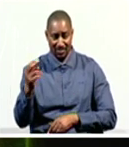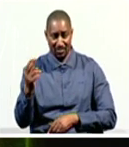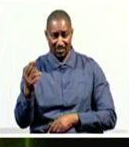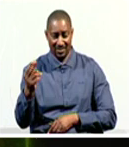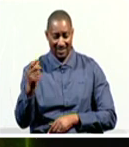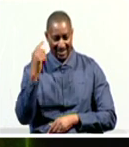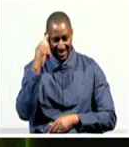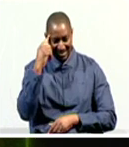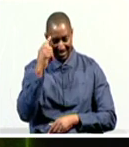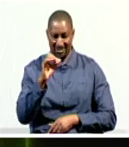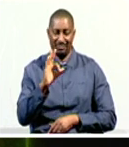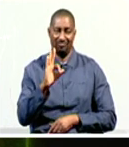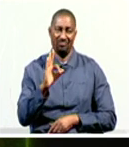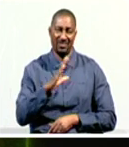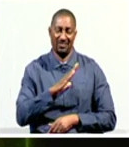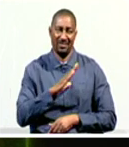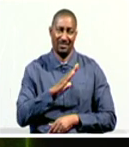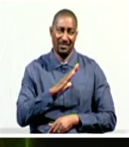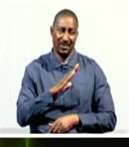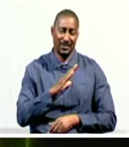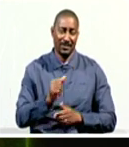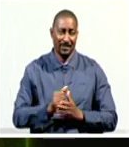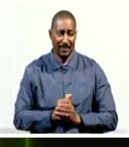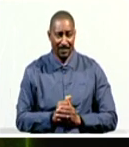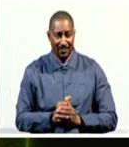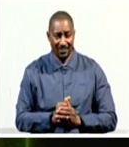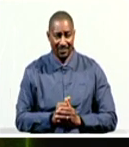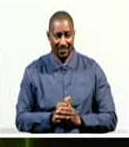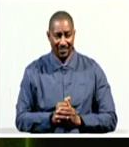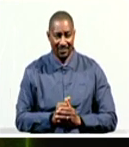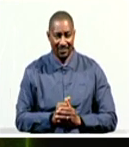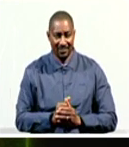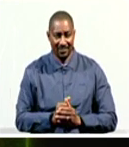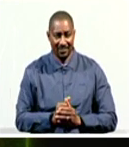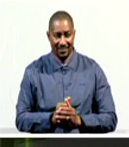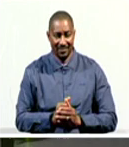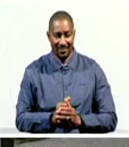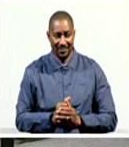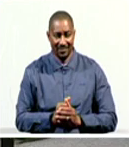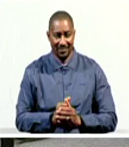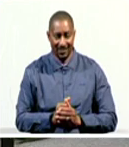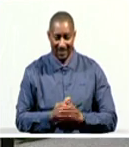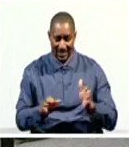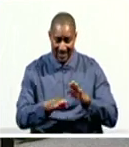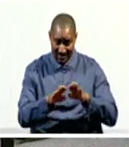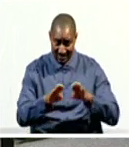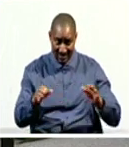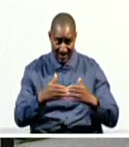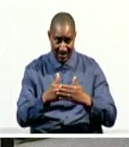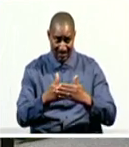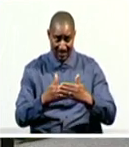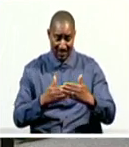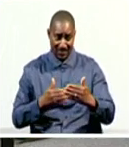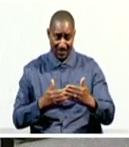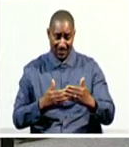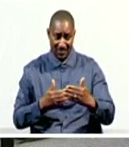fair, and that because if it had been implemented before what Namibia and the